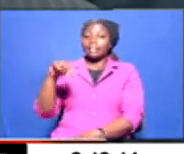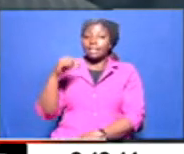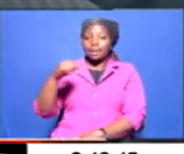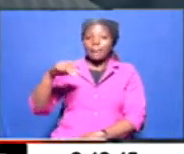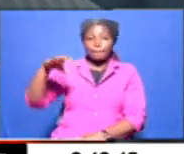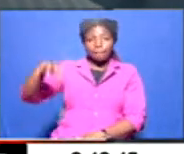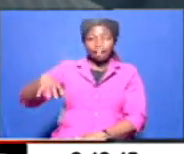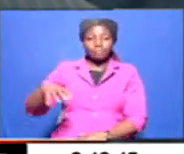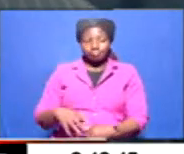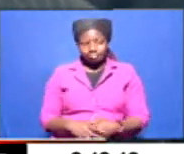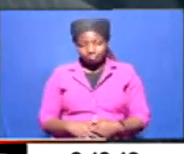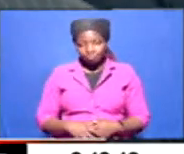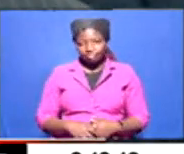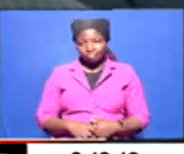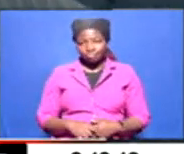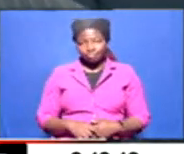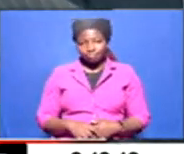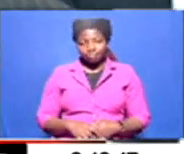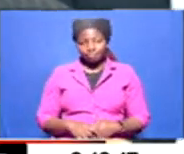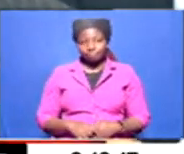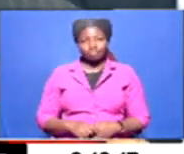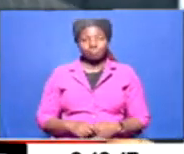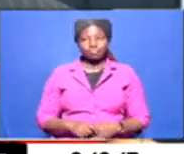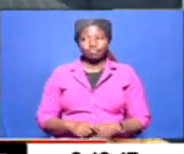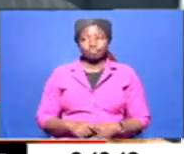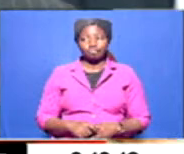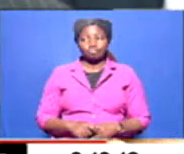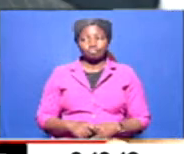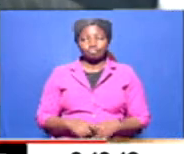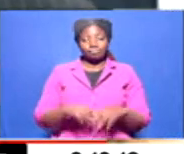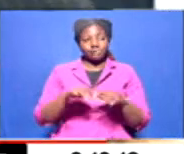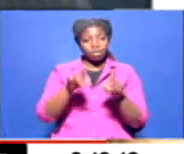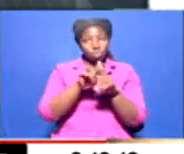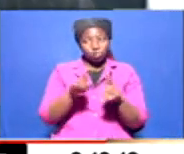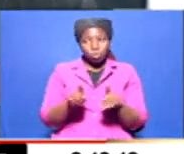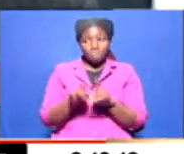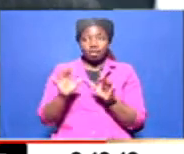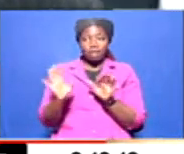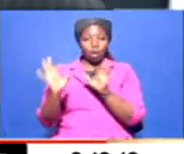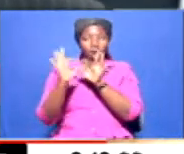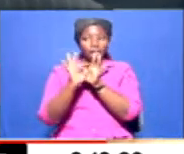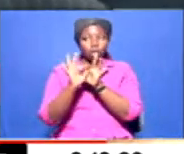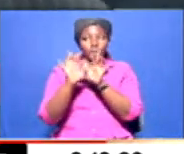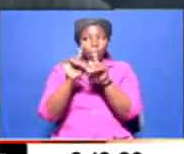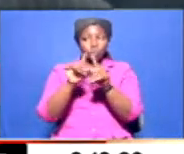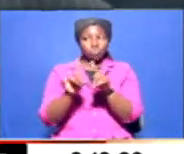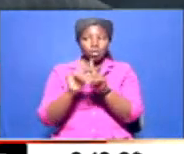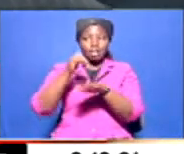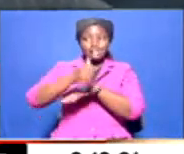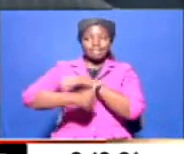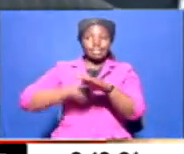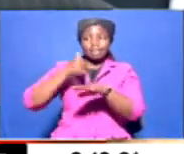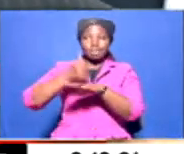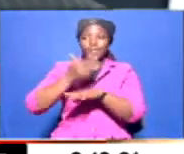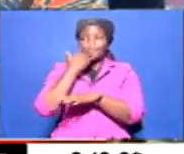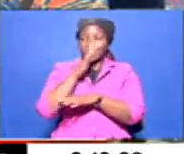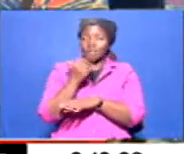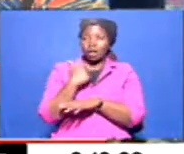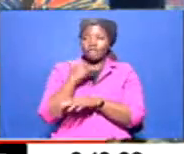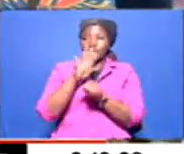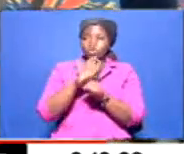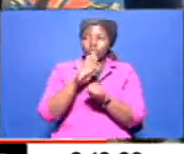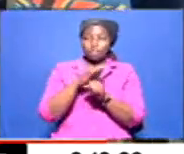disembarking from Green Park. And the connectivities have also been established. There's a lot of work that has